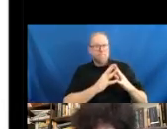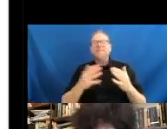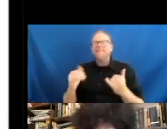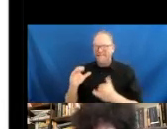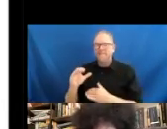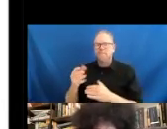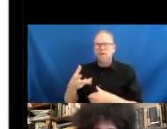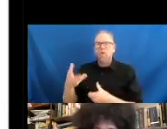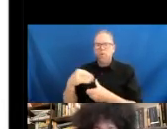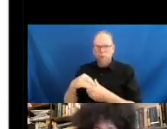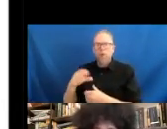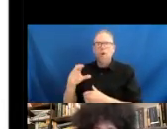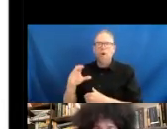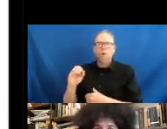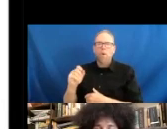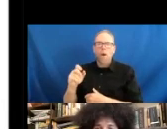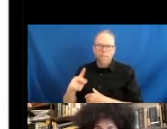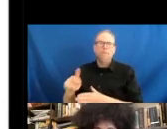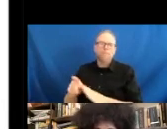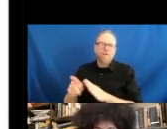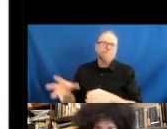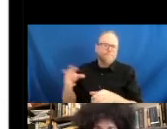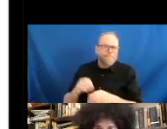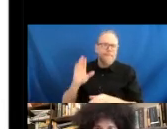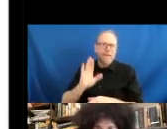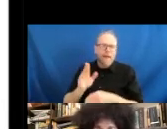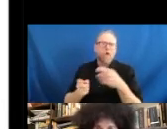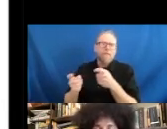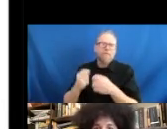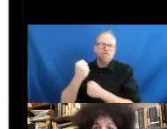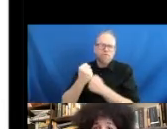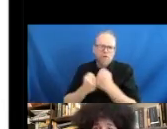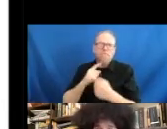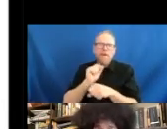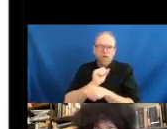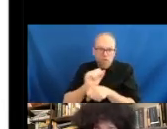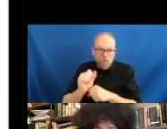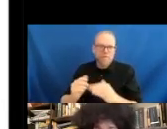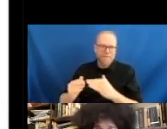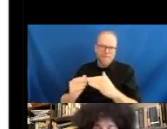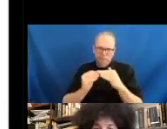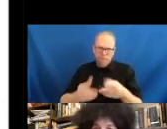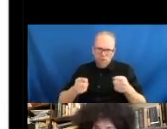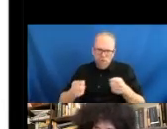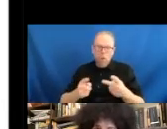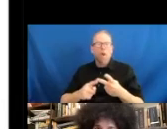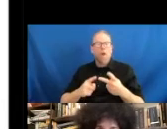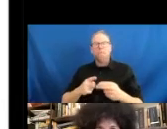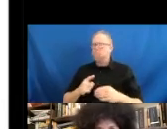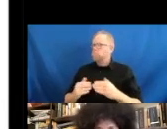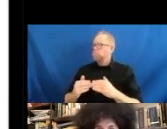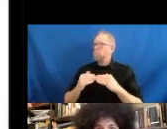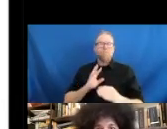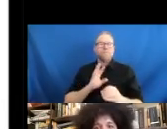cooperative principles into their governance structure to ensure democratic control, equitable participation, and